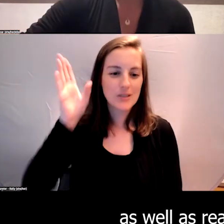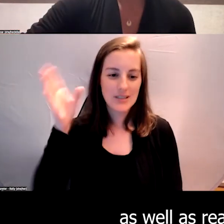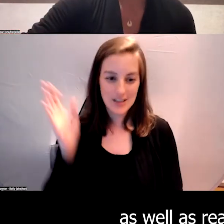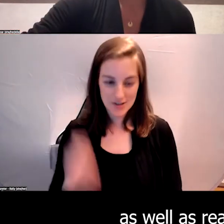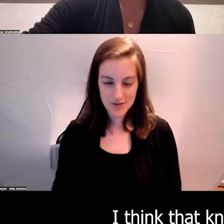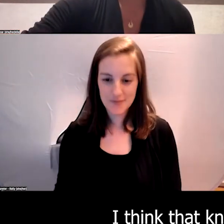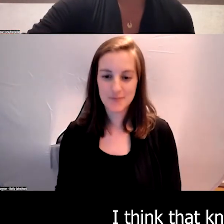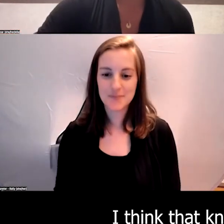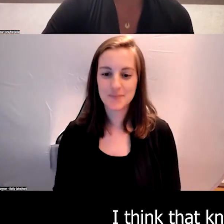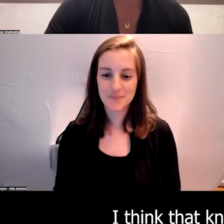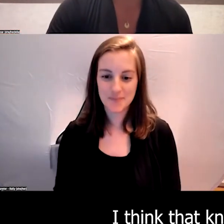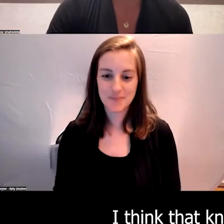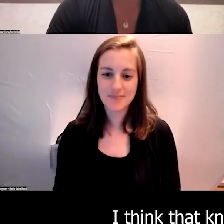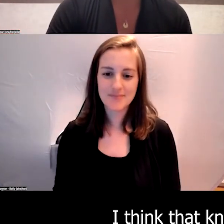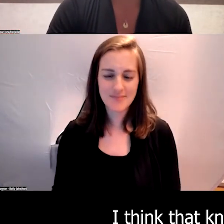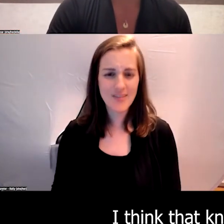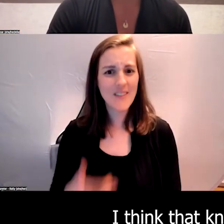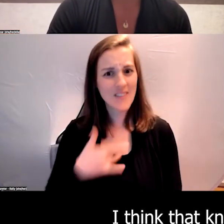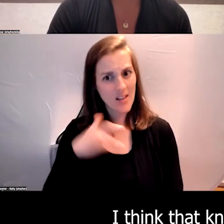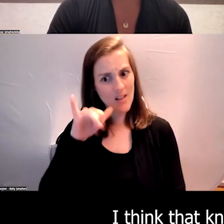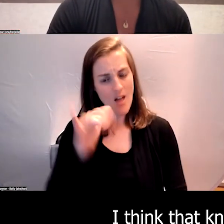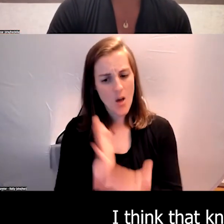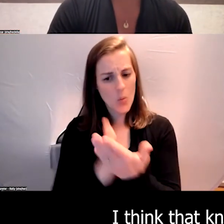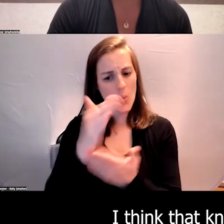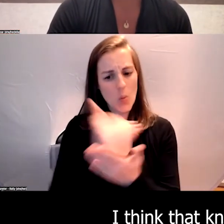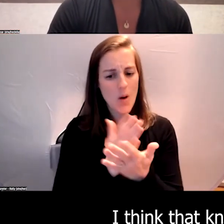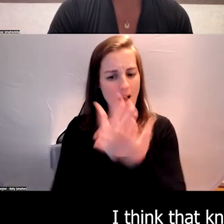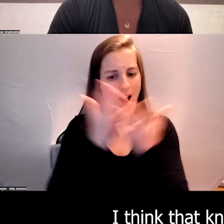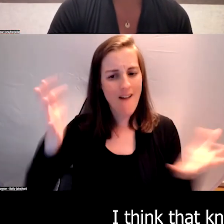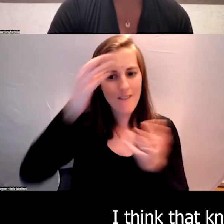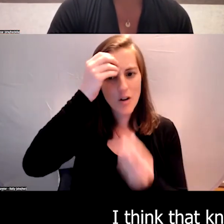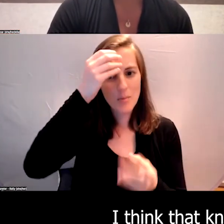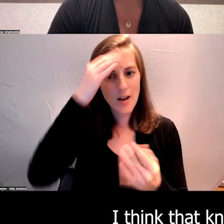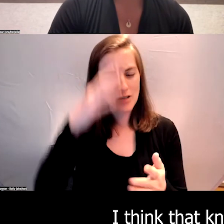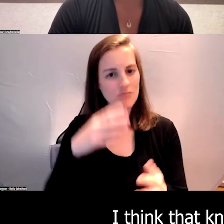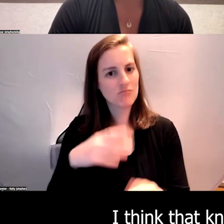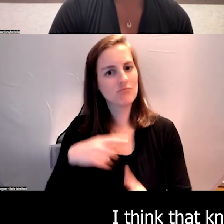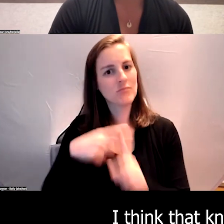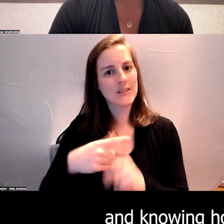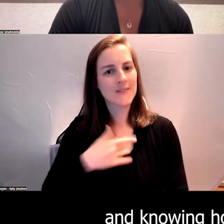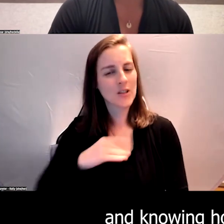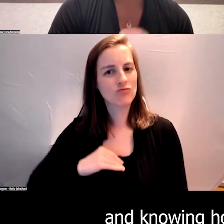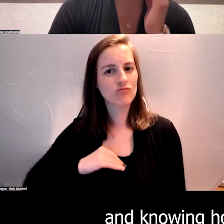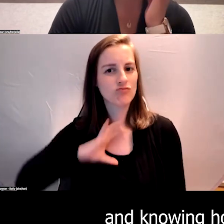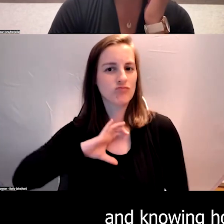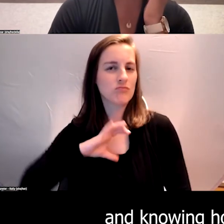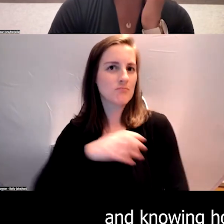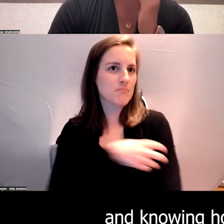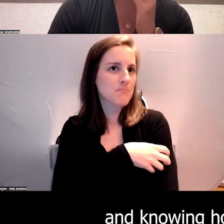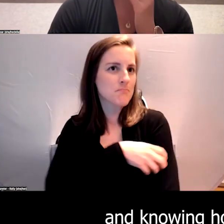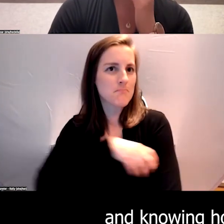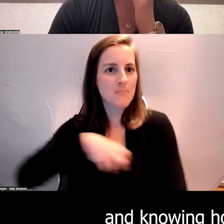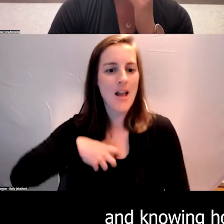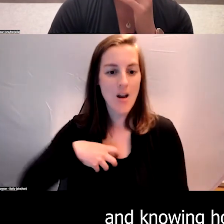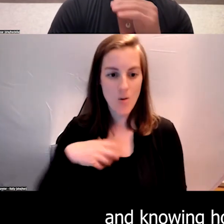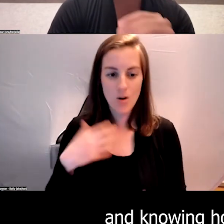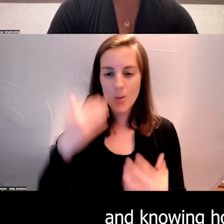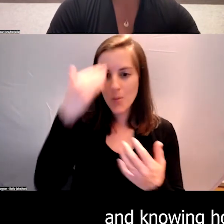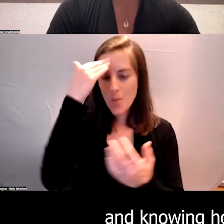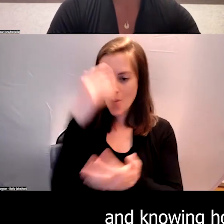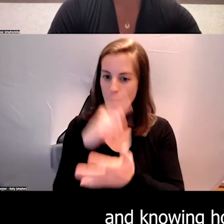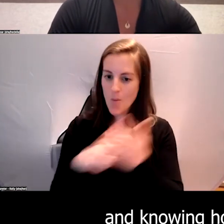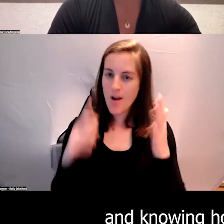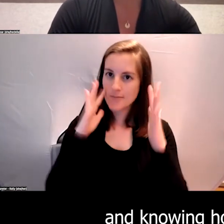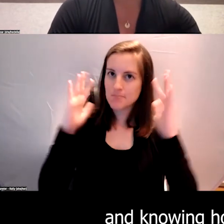well as a really empowering one. I think that knowing what to expect and